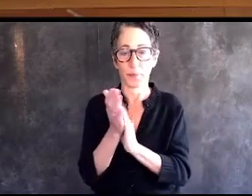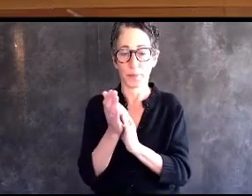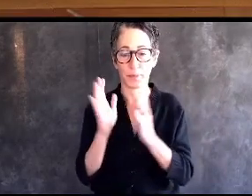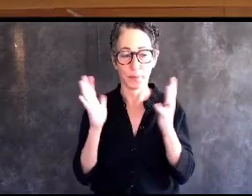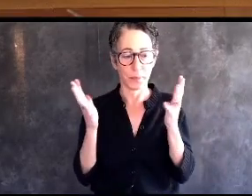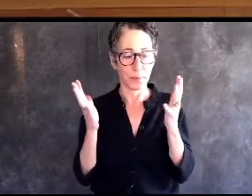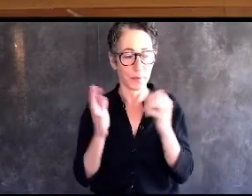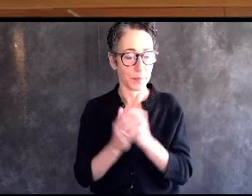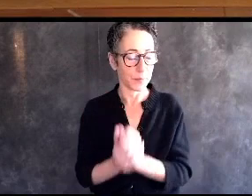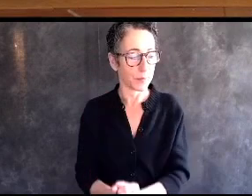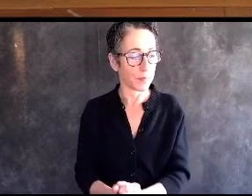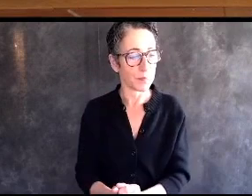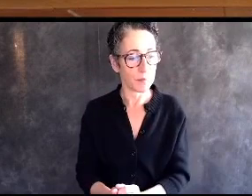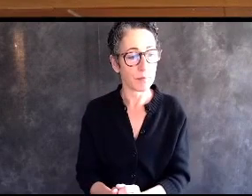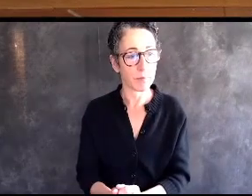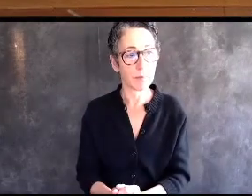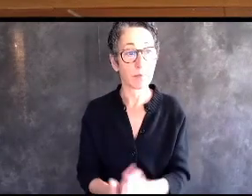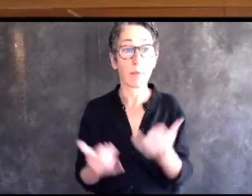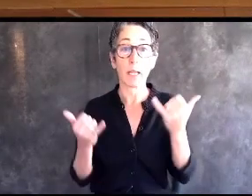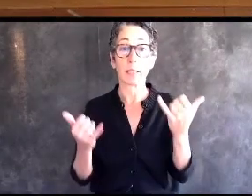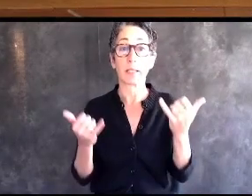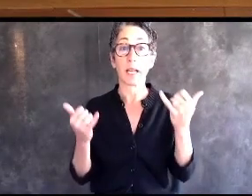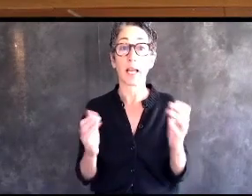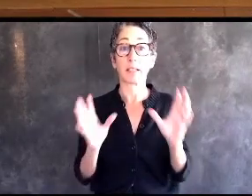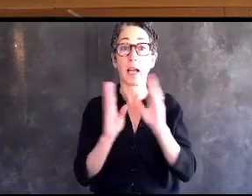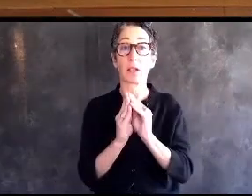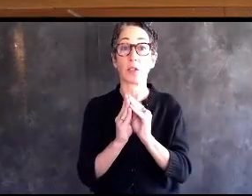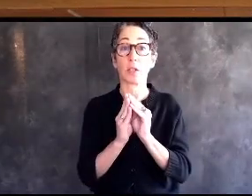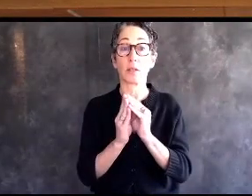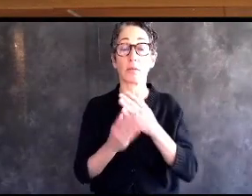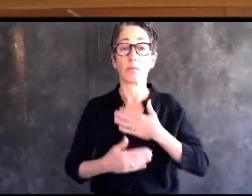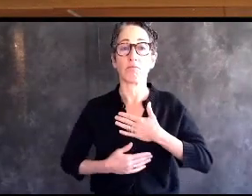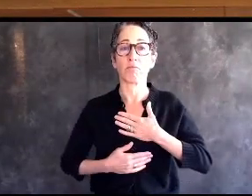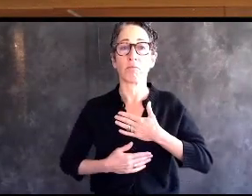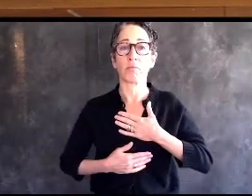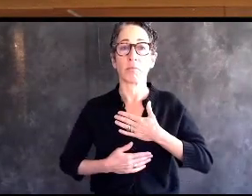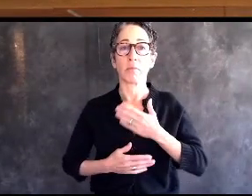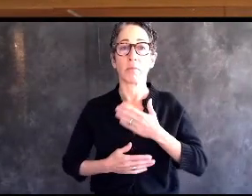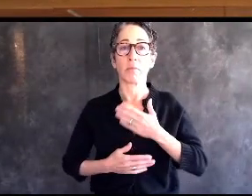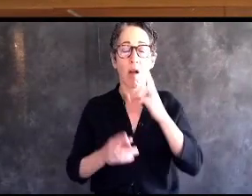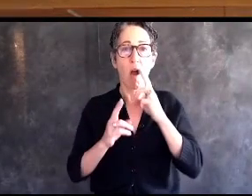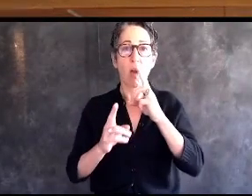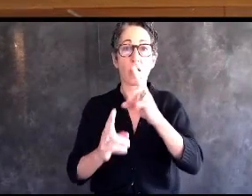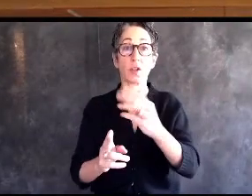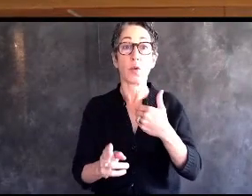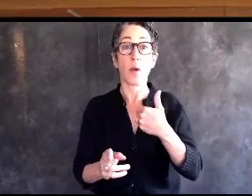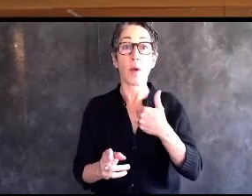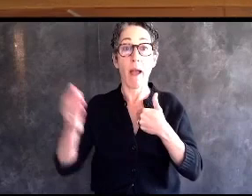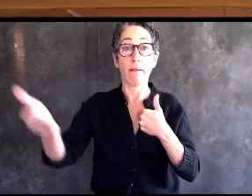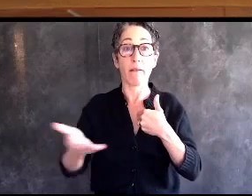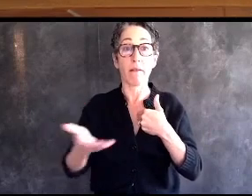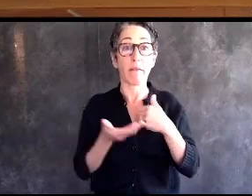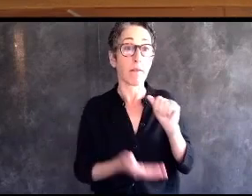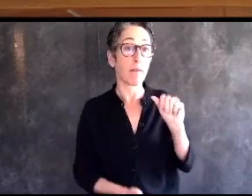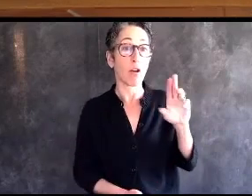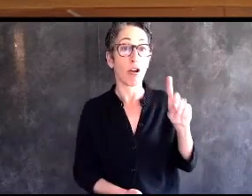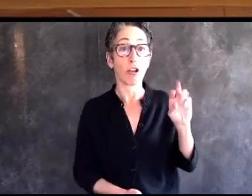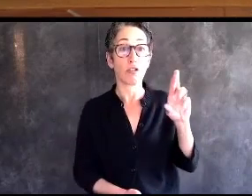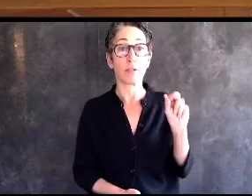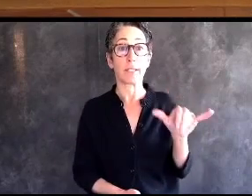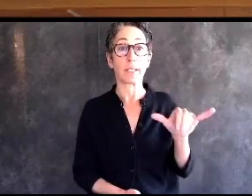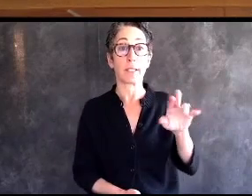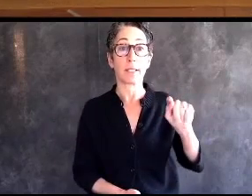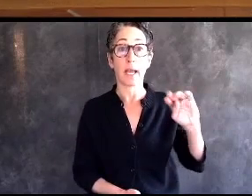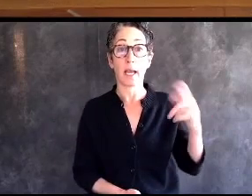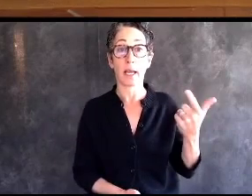We have quite a session in store for you today. We're so honored to have with us Audrey Tang, who serves as the